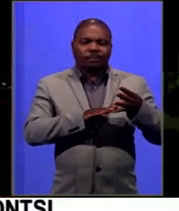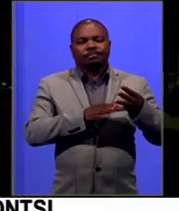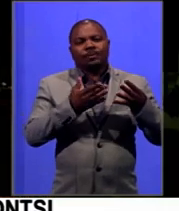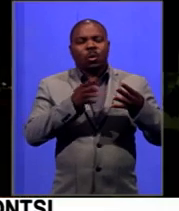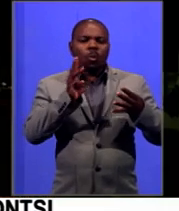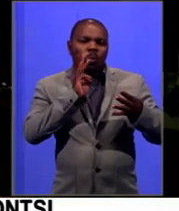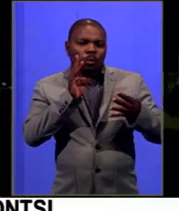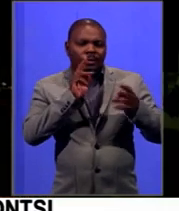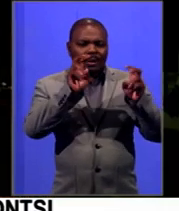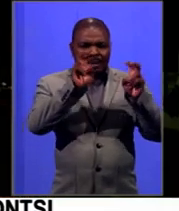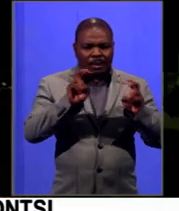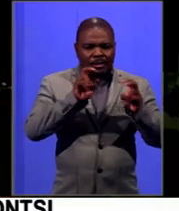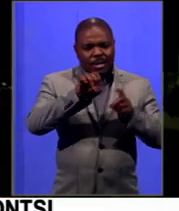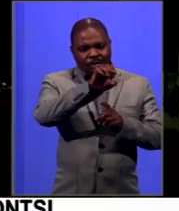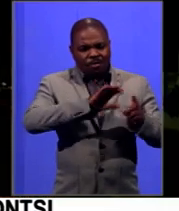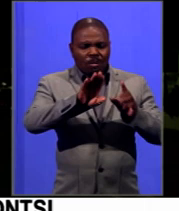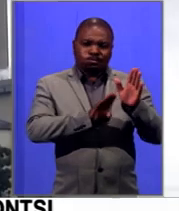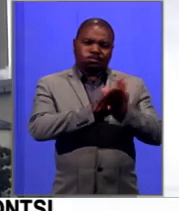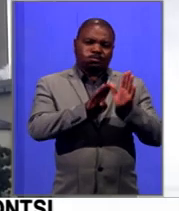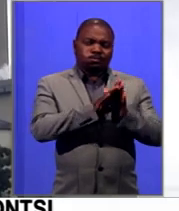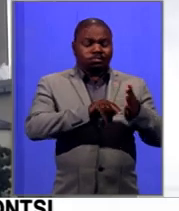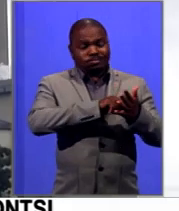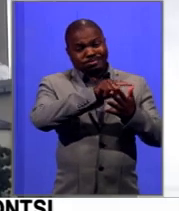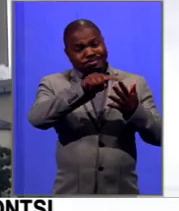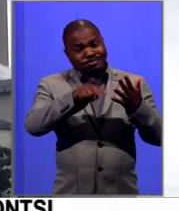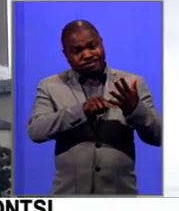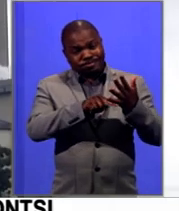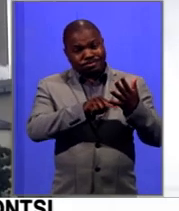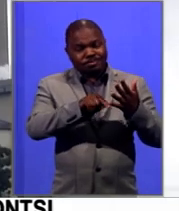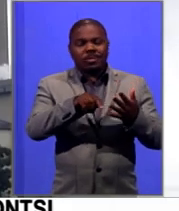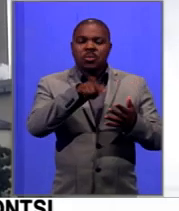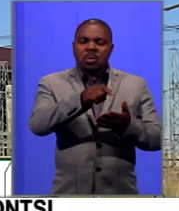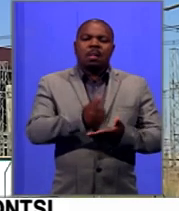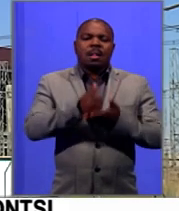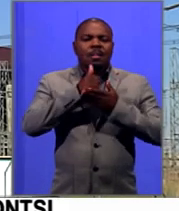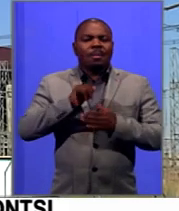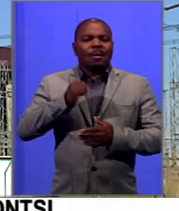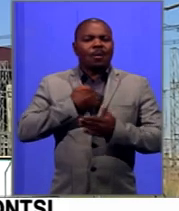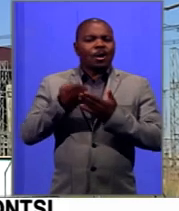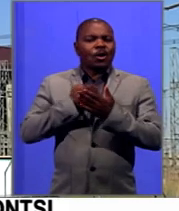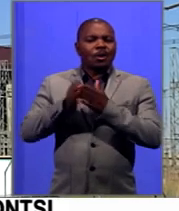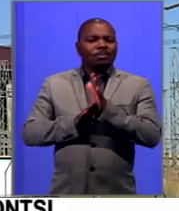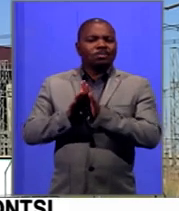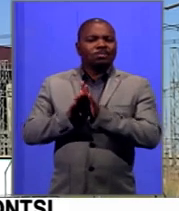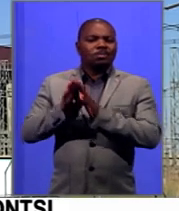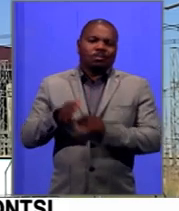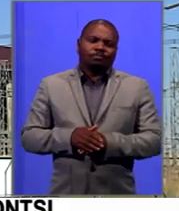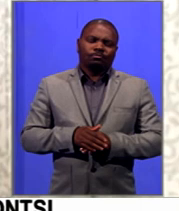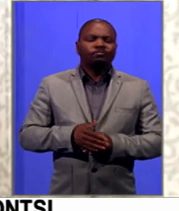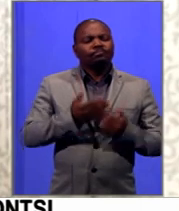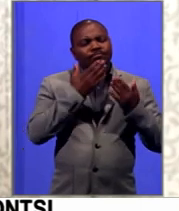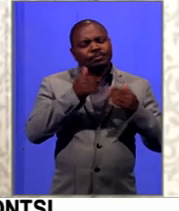our water and electricity sectors. And these are sectors that drive our economy. Let us keep